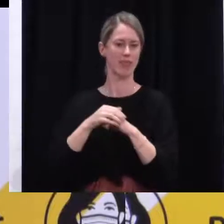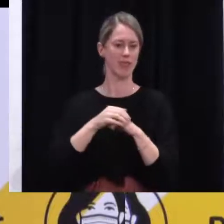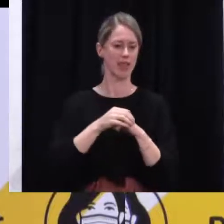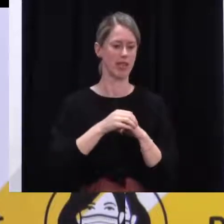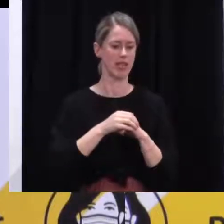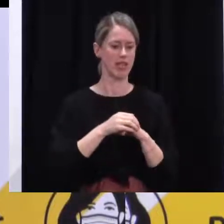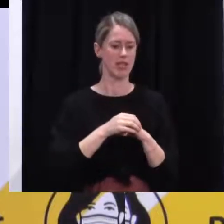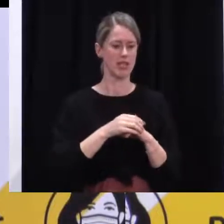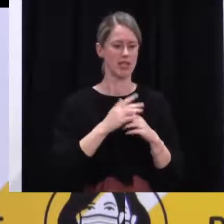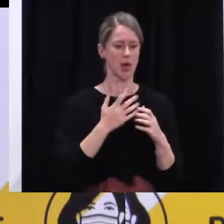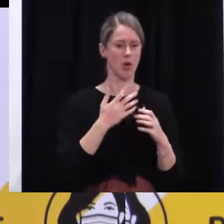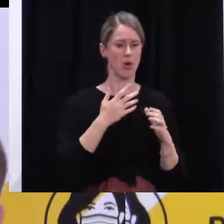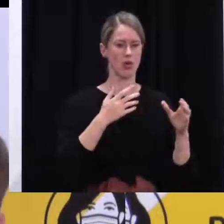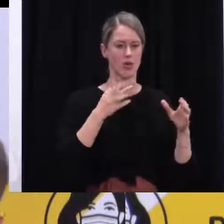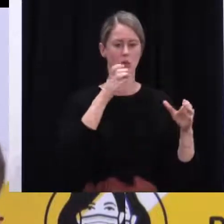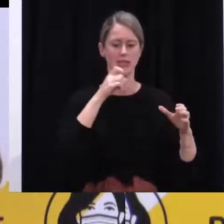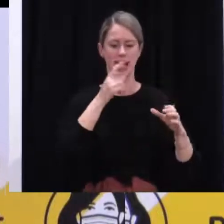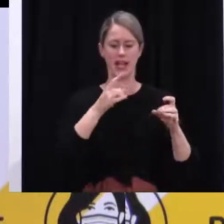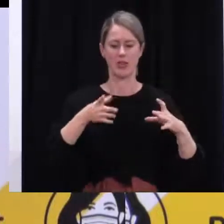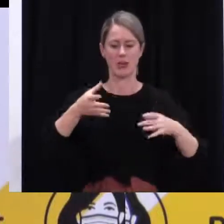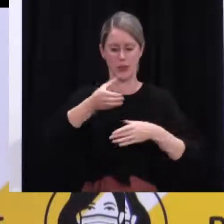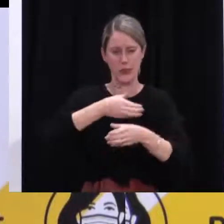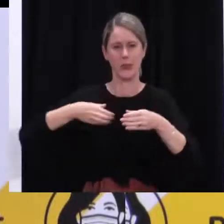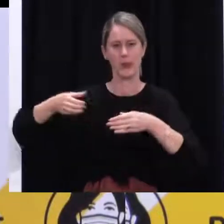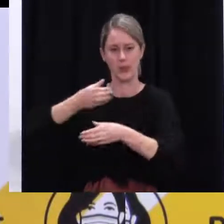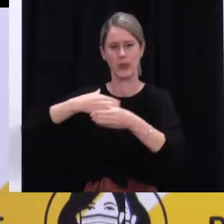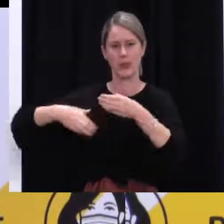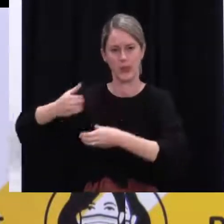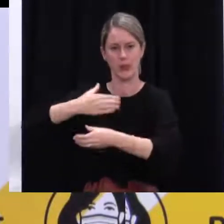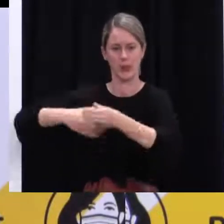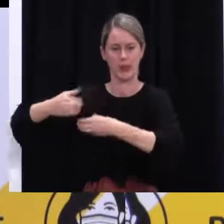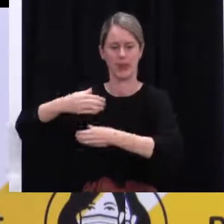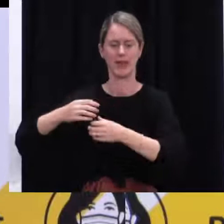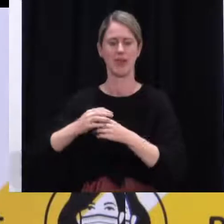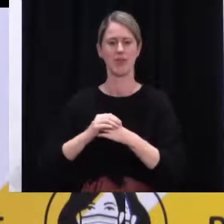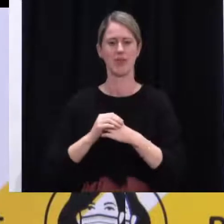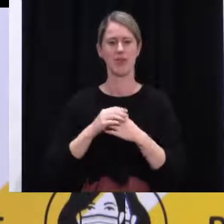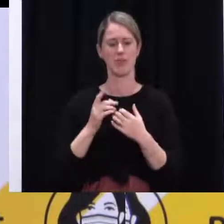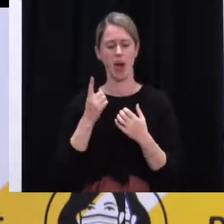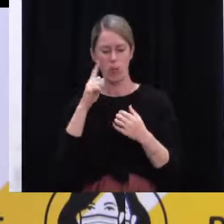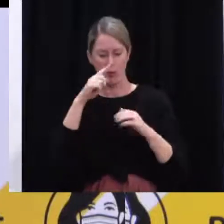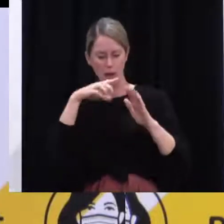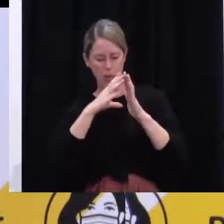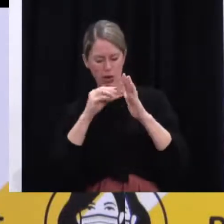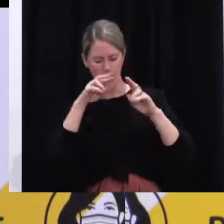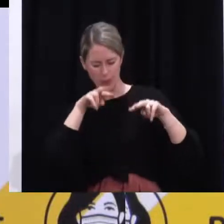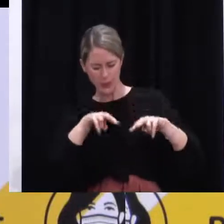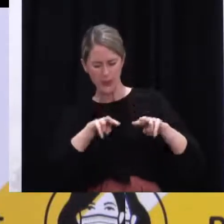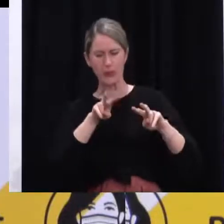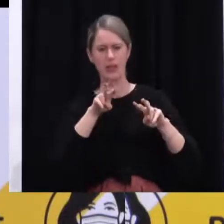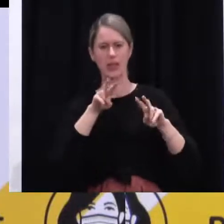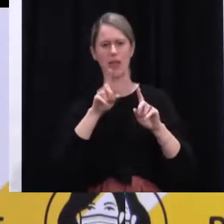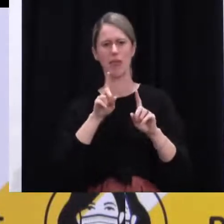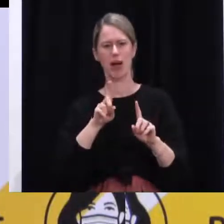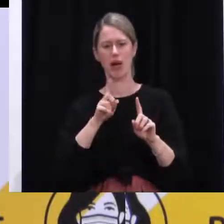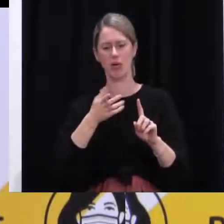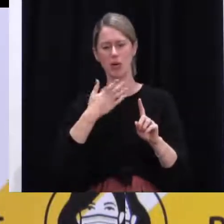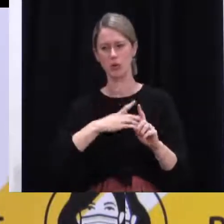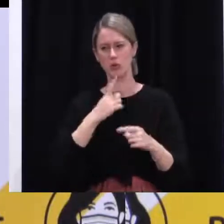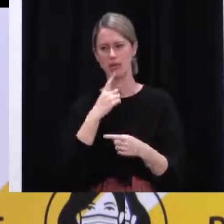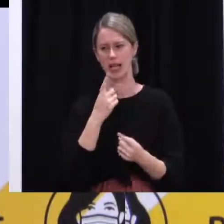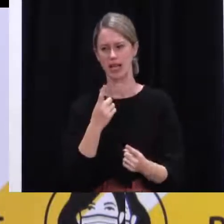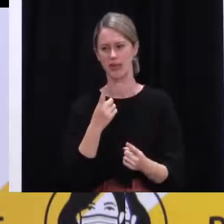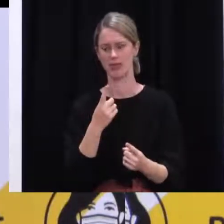for every new case we get, because we will start to release some capacity as well. But we keep modelling that. But of course, I do just want to emphasise,